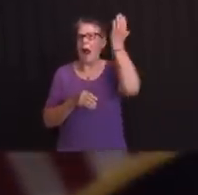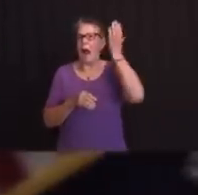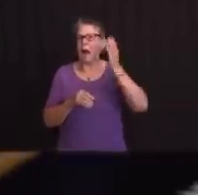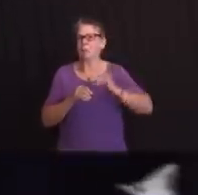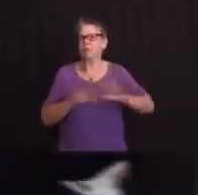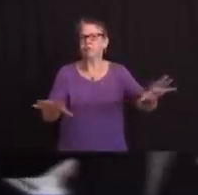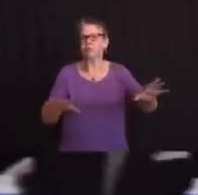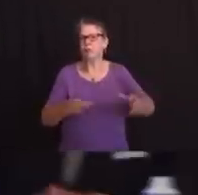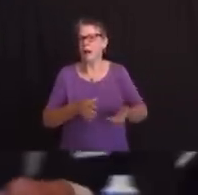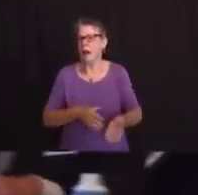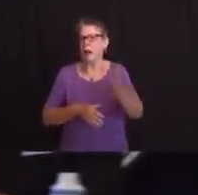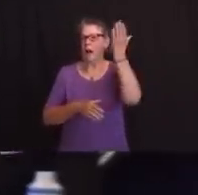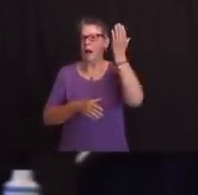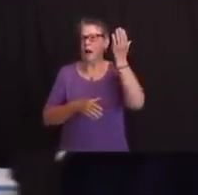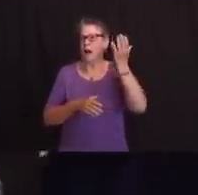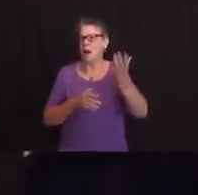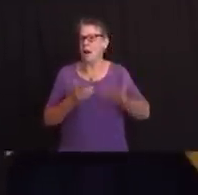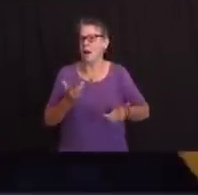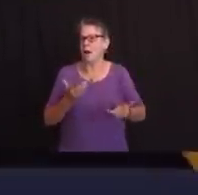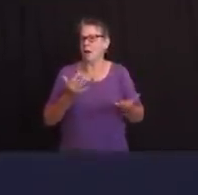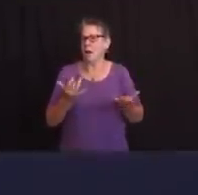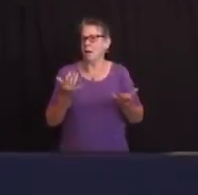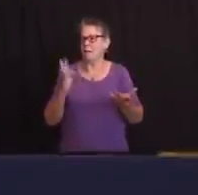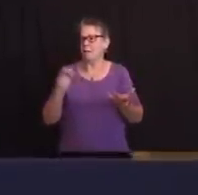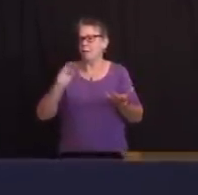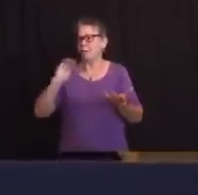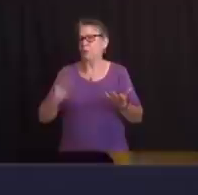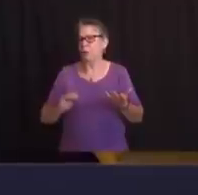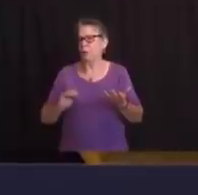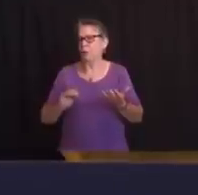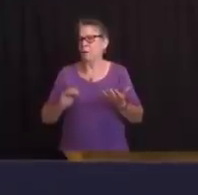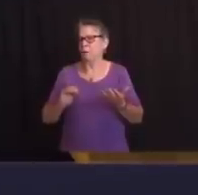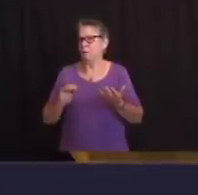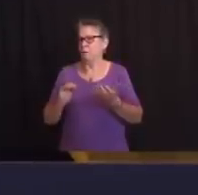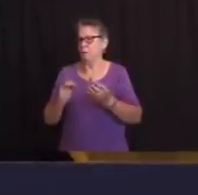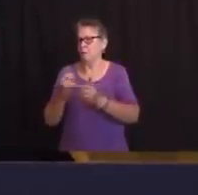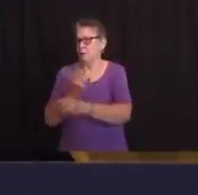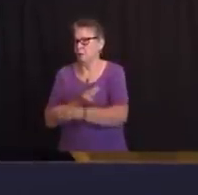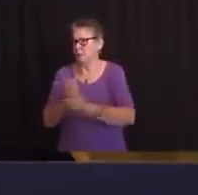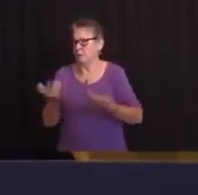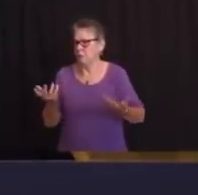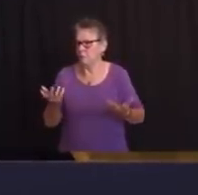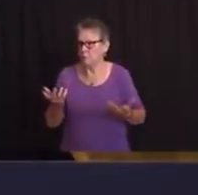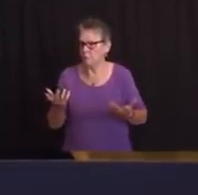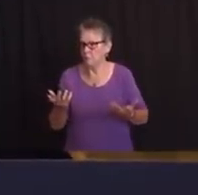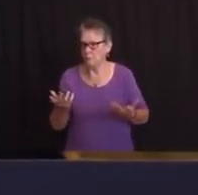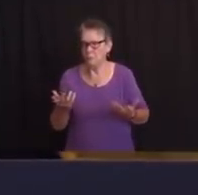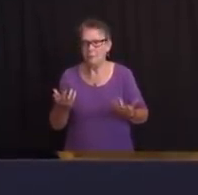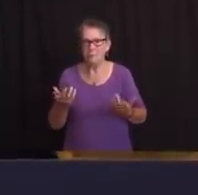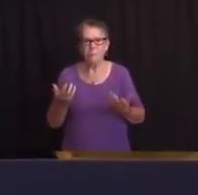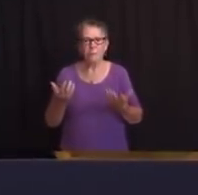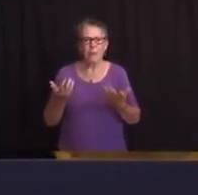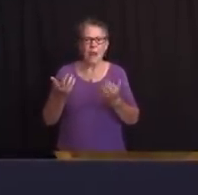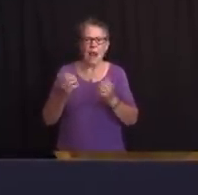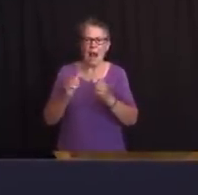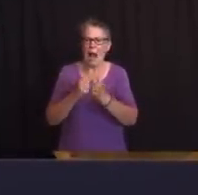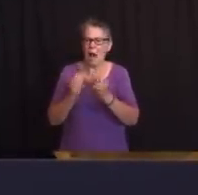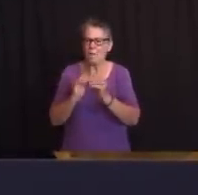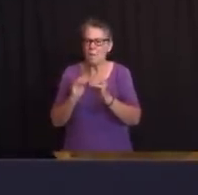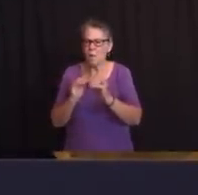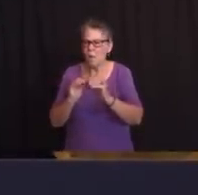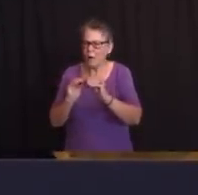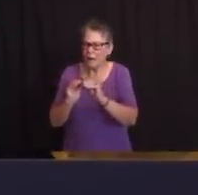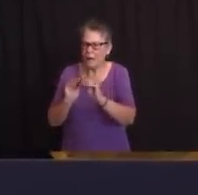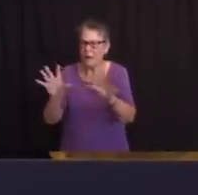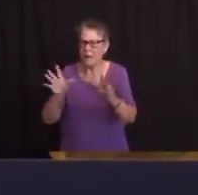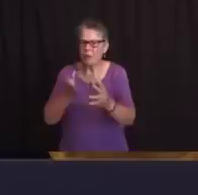Daniel, I view the question about opaqueness exactly opposite as you do. We talk about the data that we look at every single day we're here.